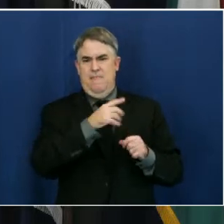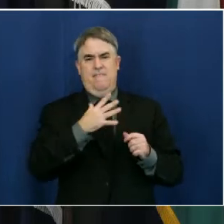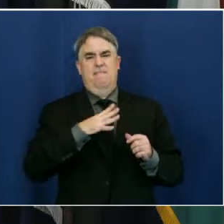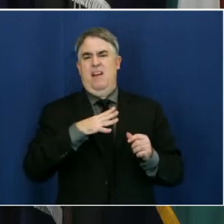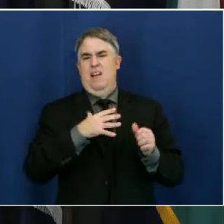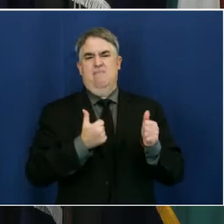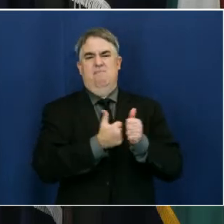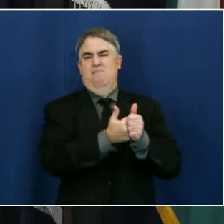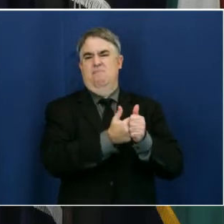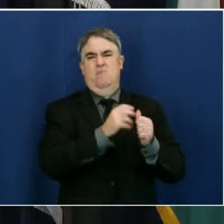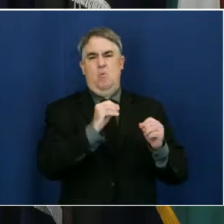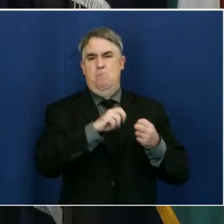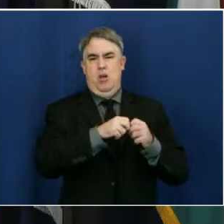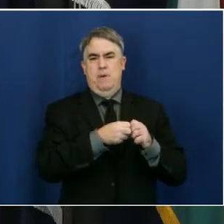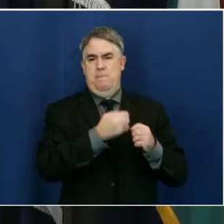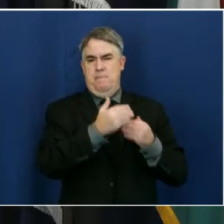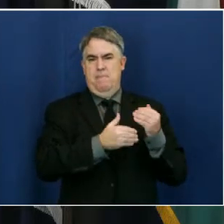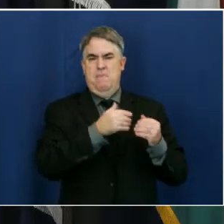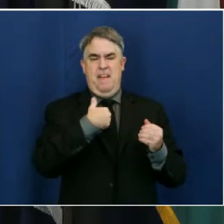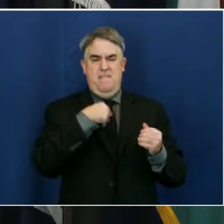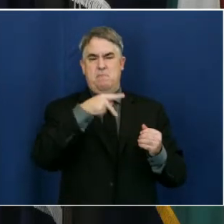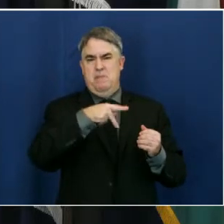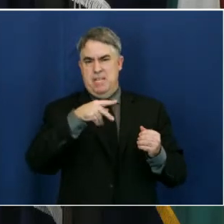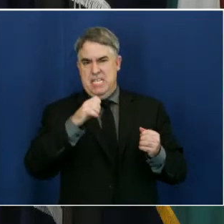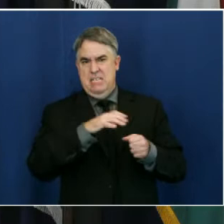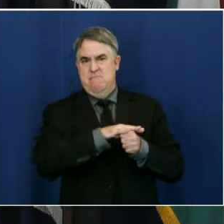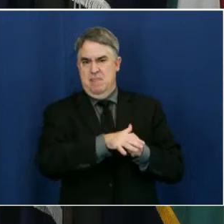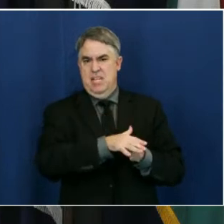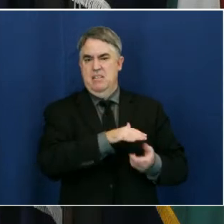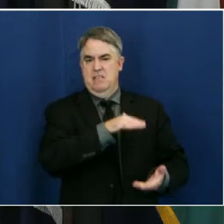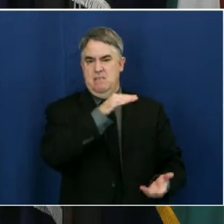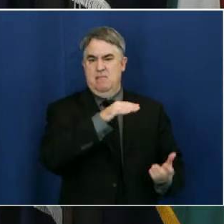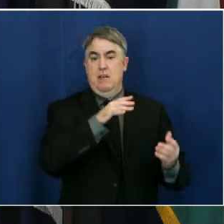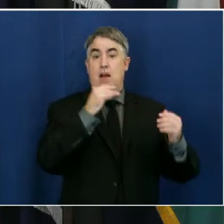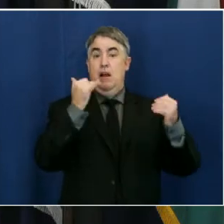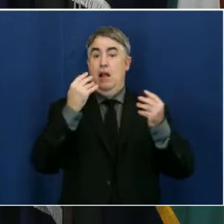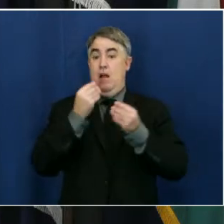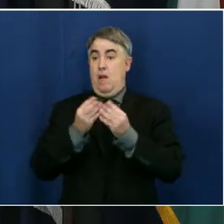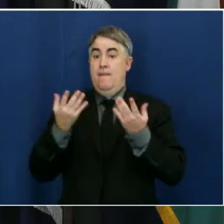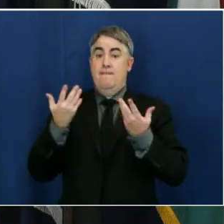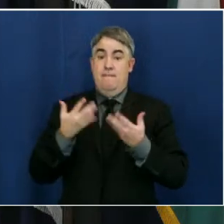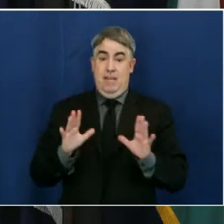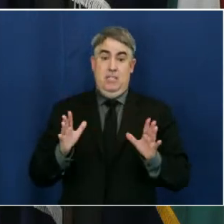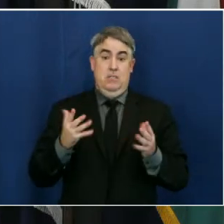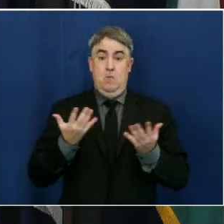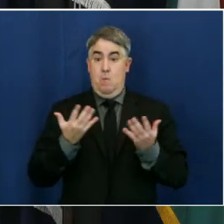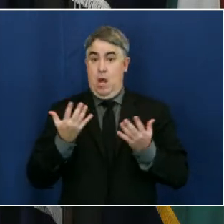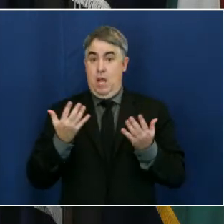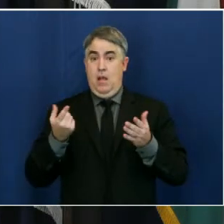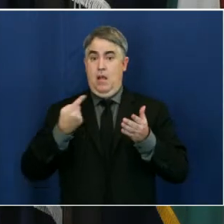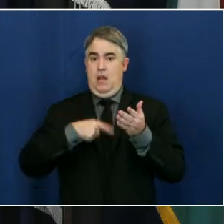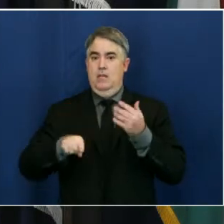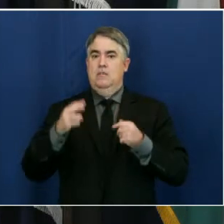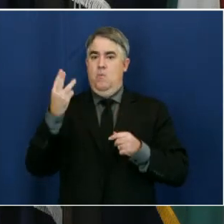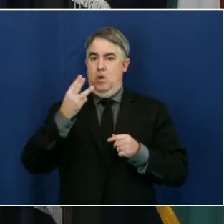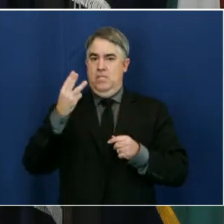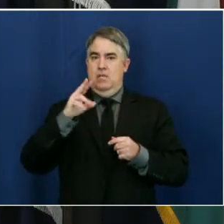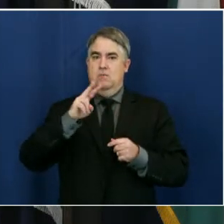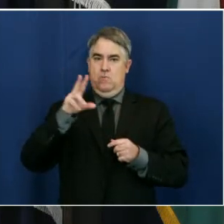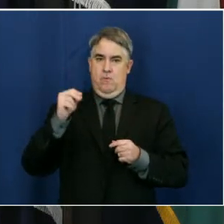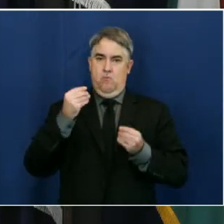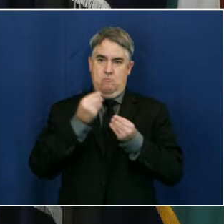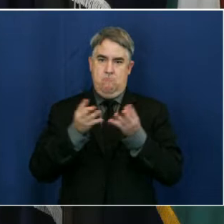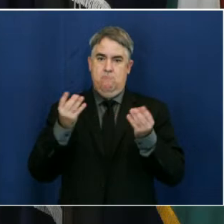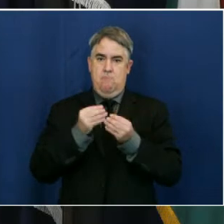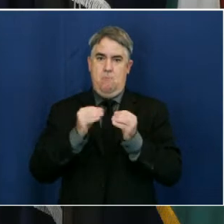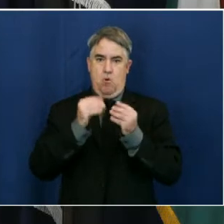concludes our briefing for today. We'll be back with you next Wednesday at 2:30, along with the regular updates the county puts out daily on the